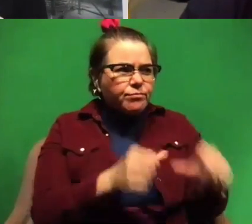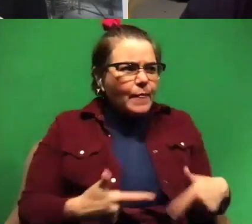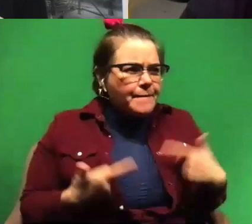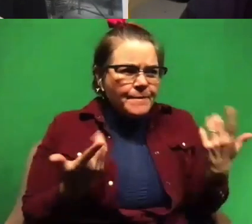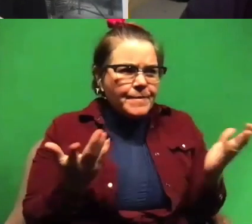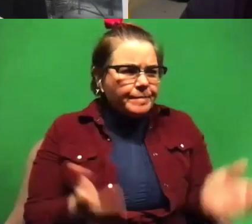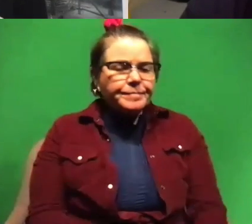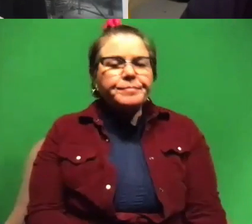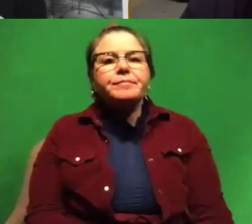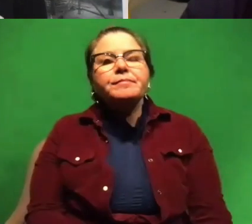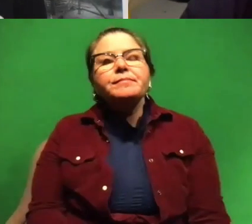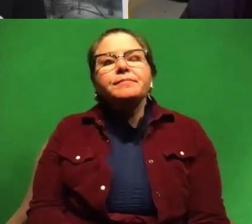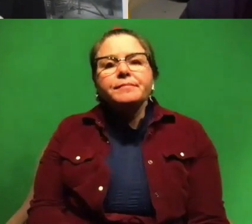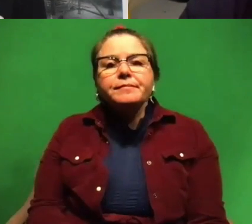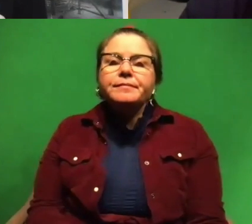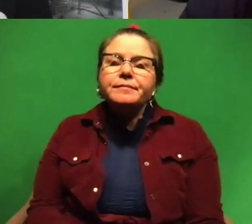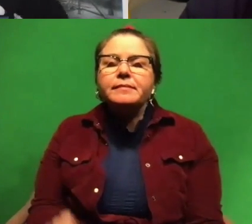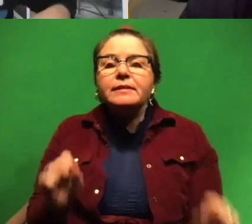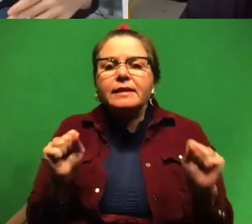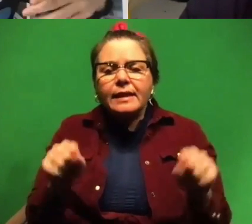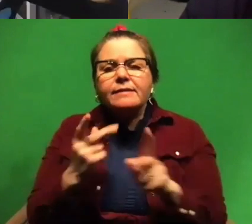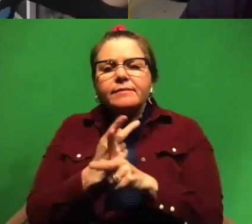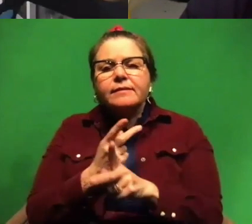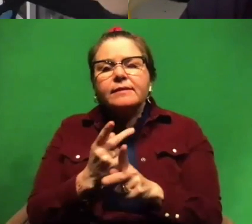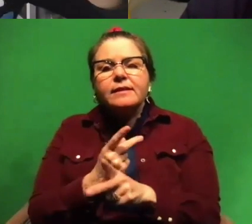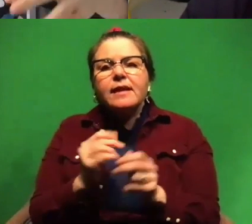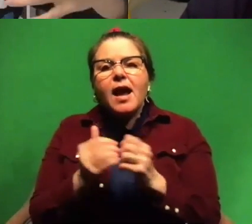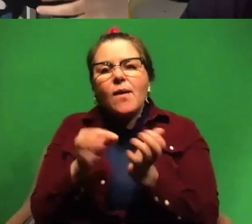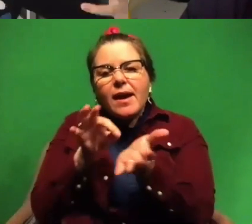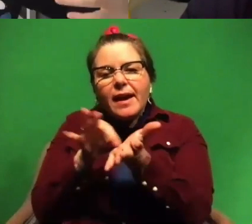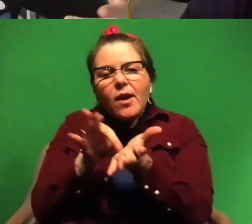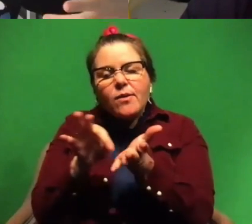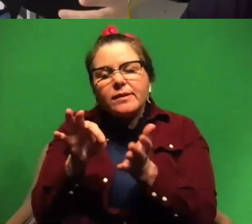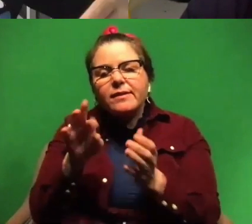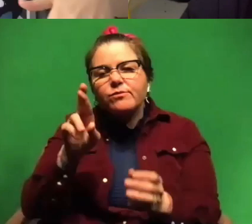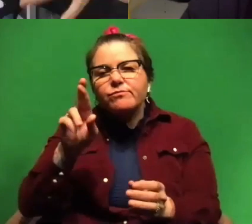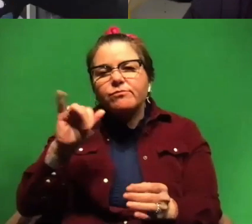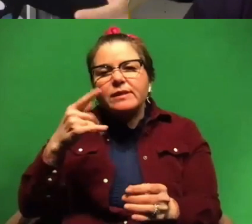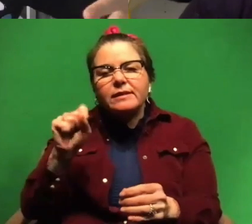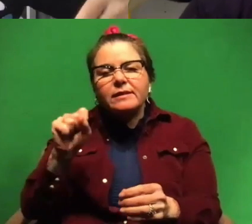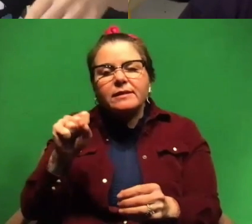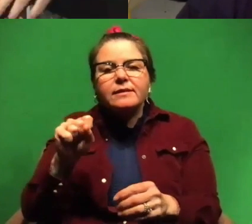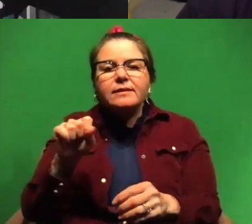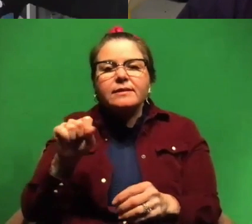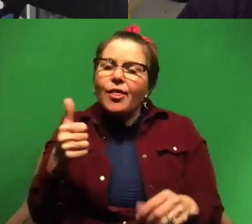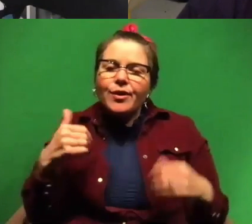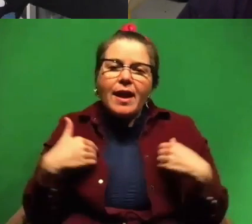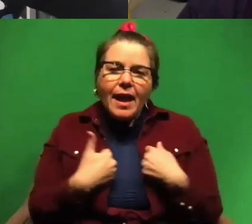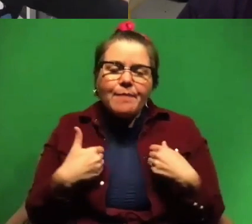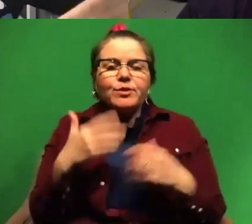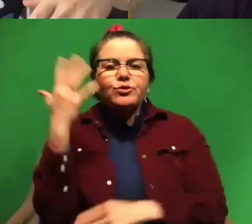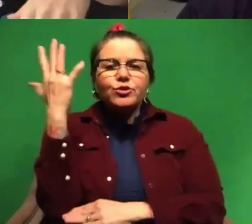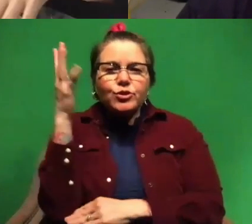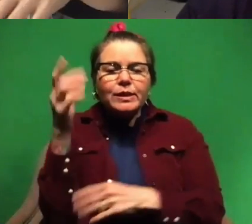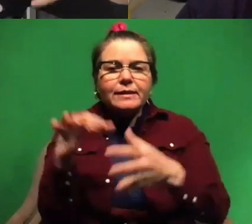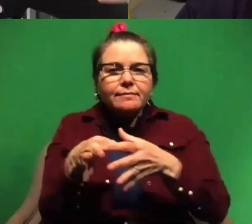So we can find out how they live by kind of counting the rings, like in many other species and like in trees,